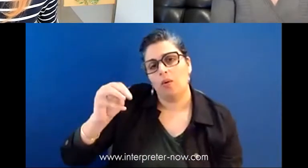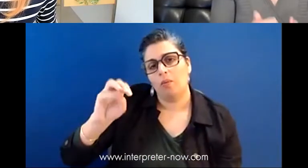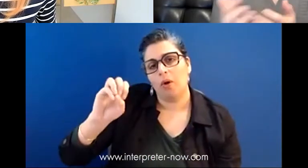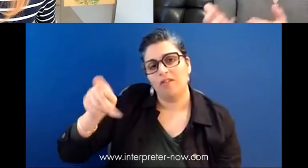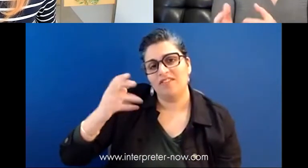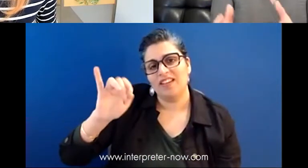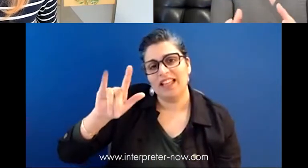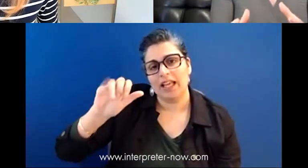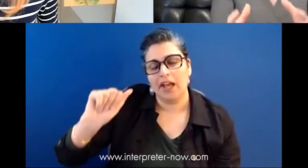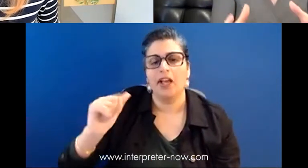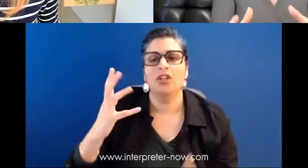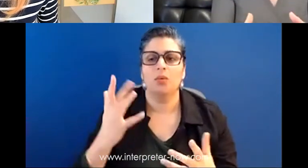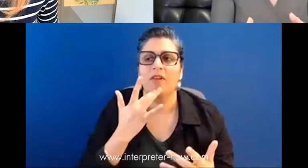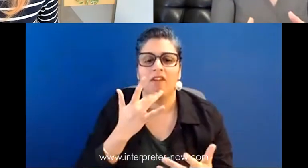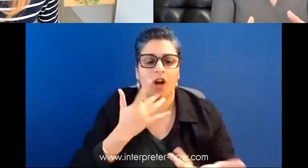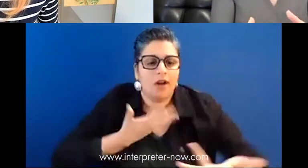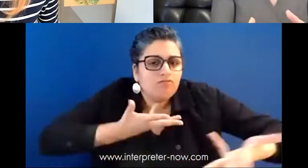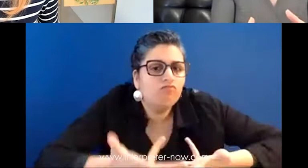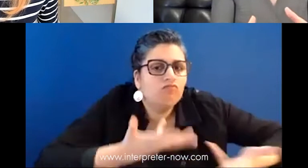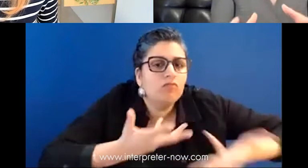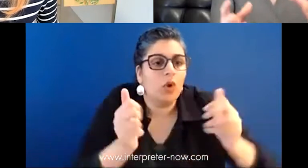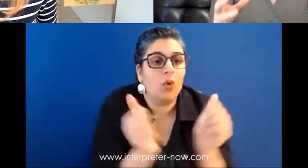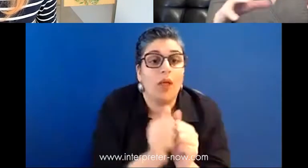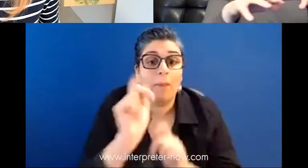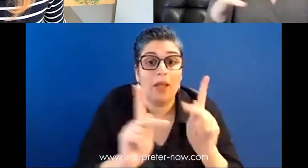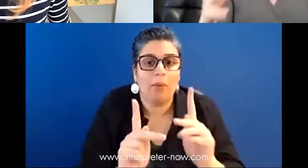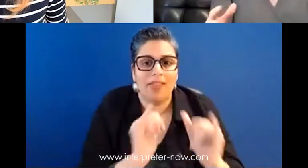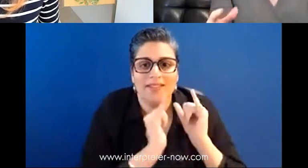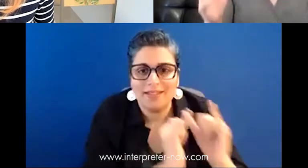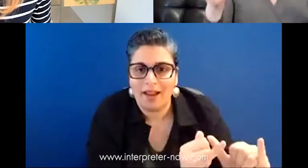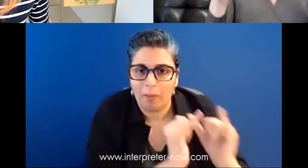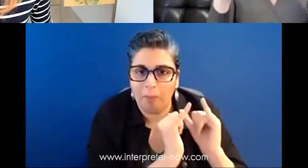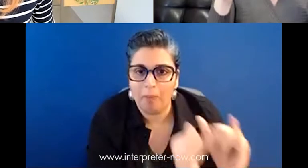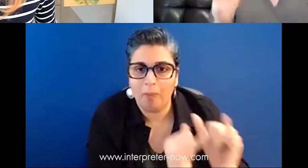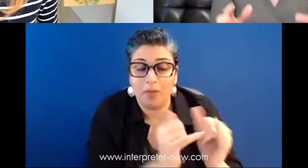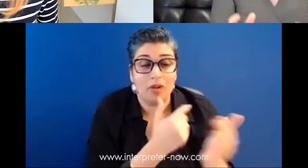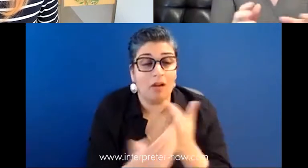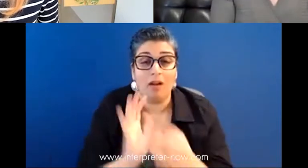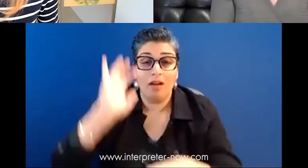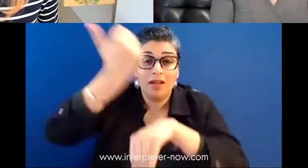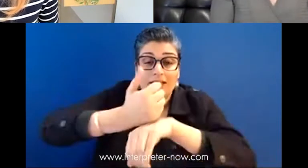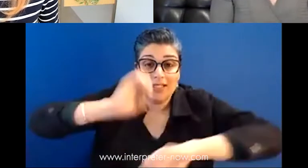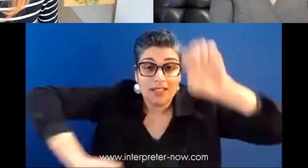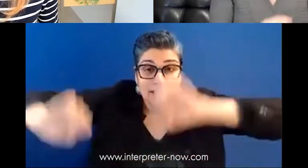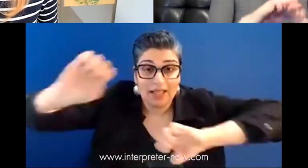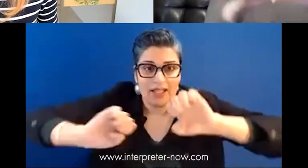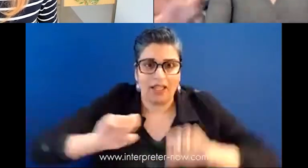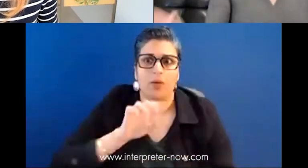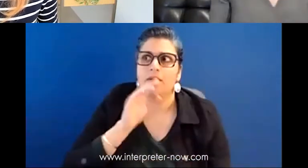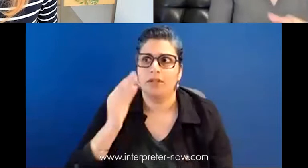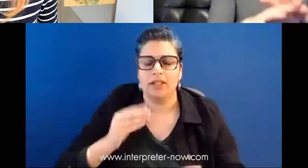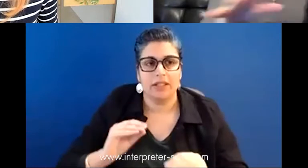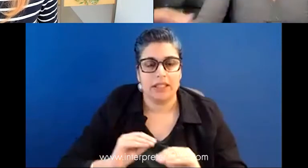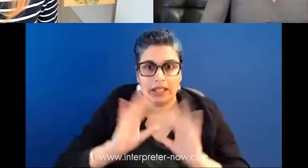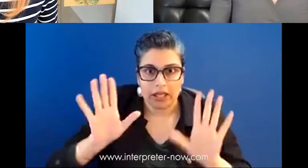Even, and then this is fascinating, even in experiments where you set it up so they would clearly benefit from